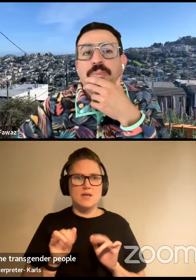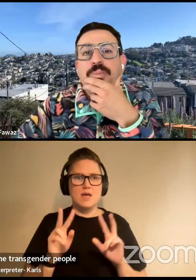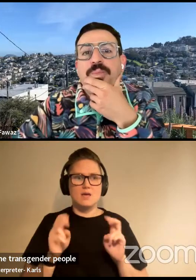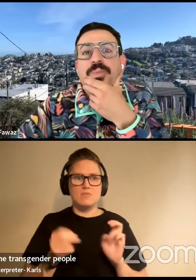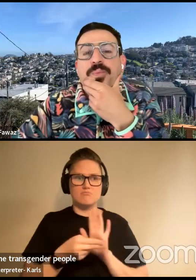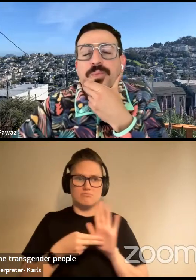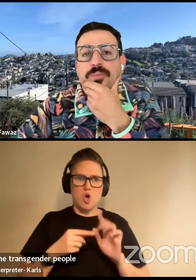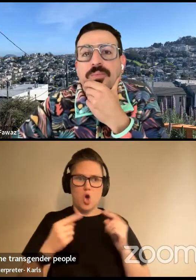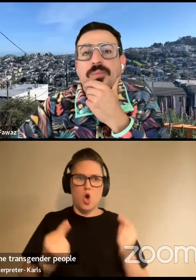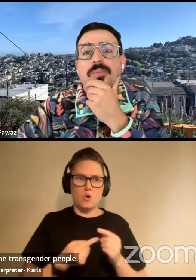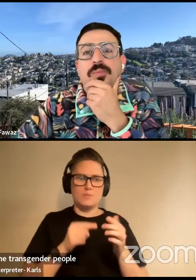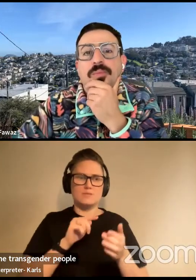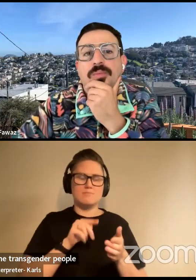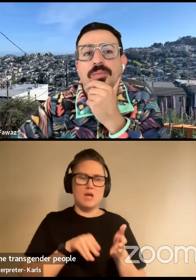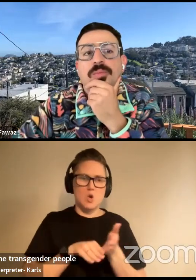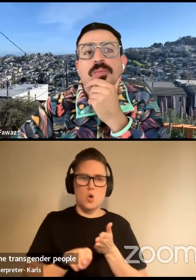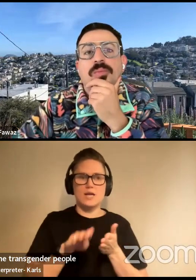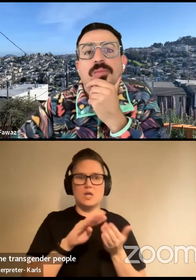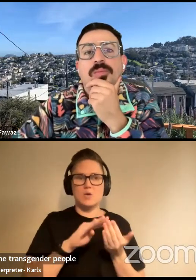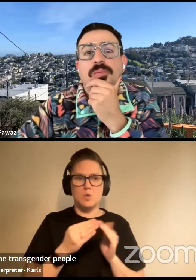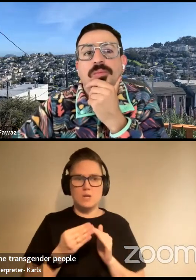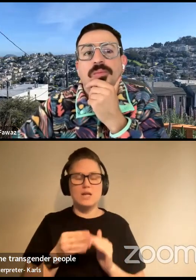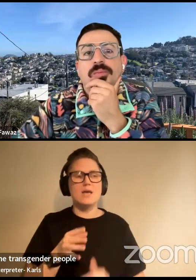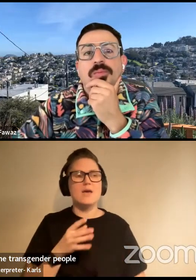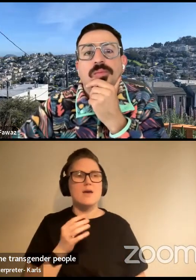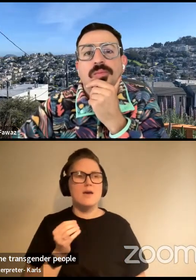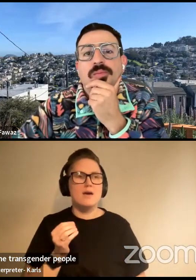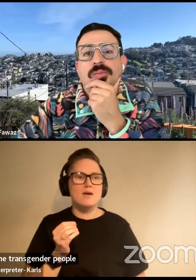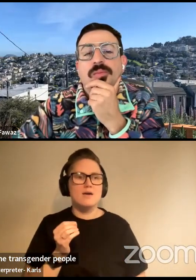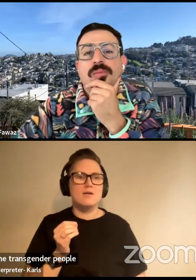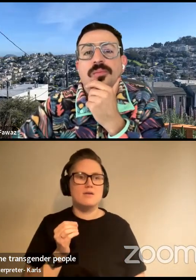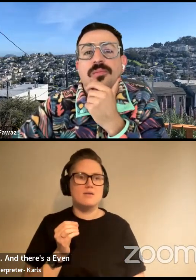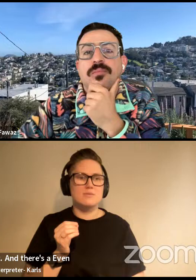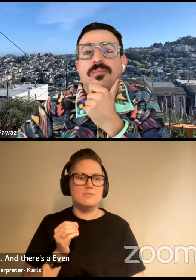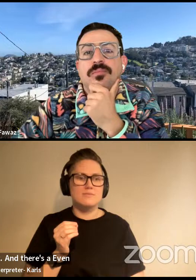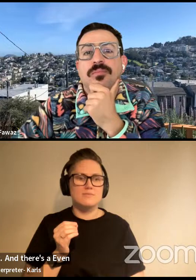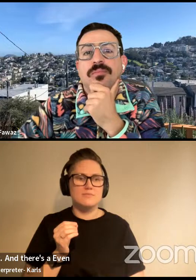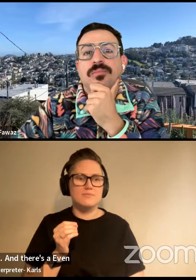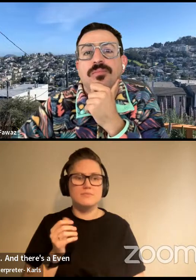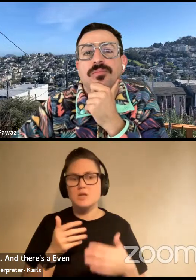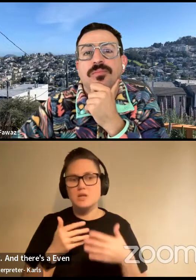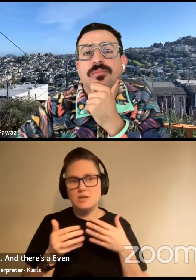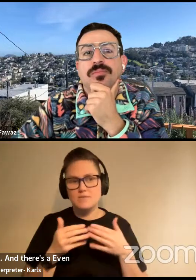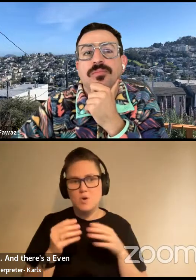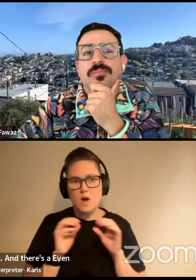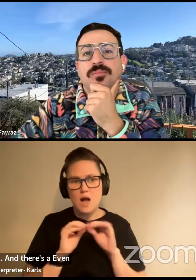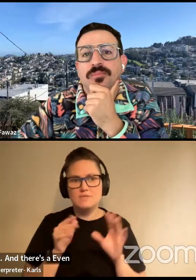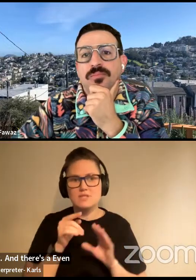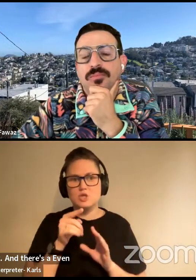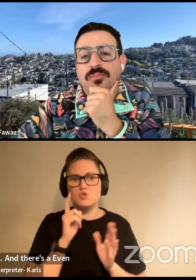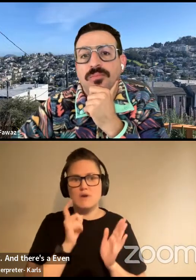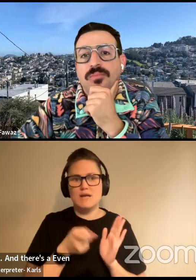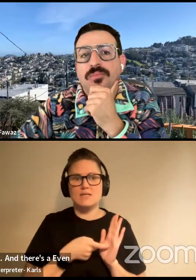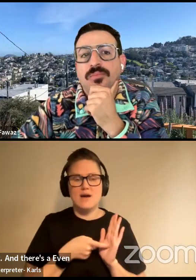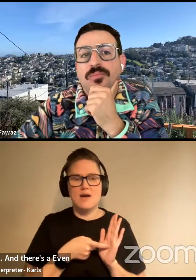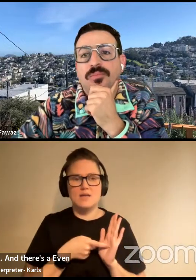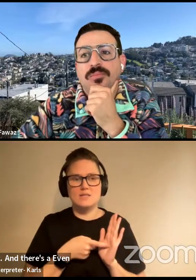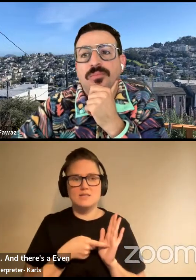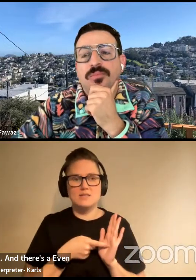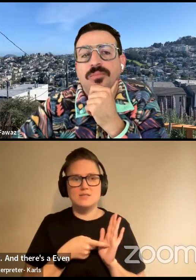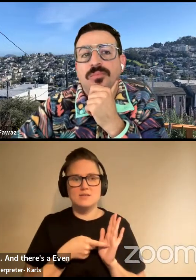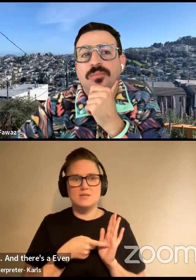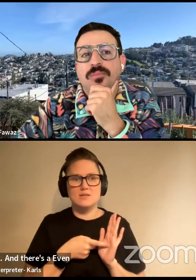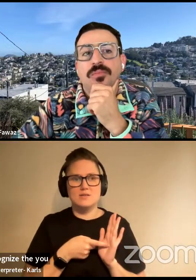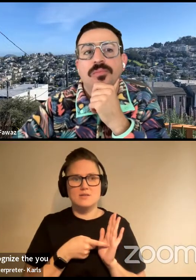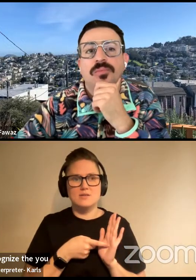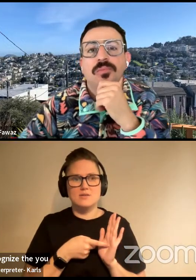community. And there's even though obviously you recognize that